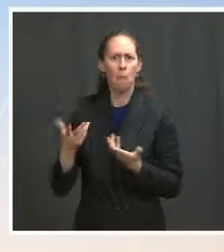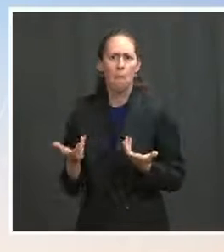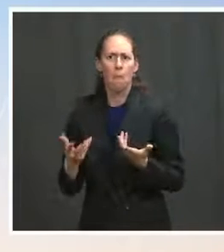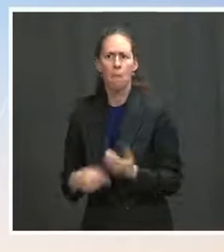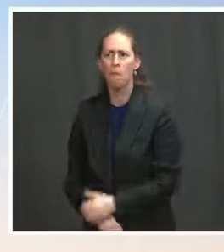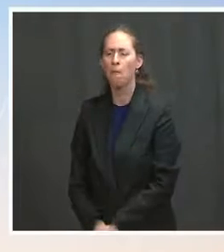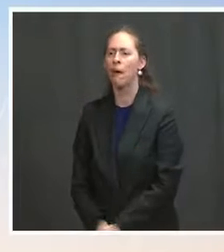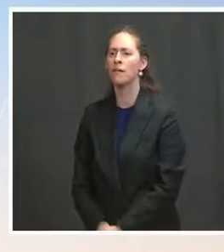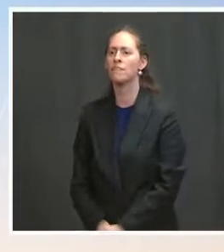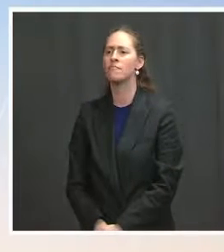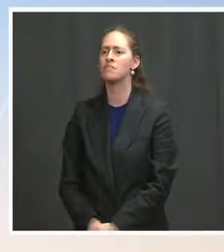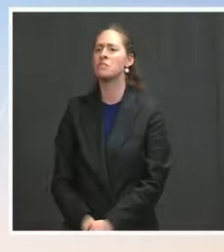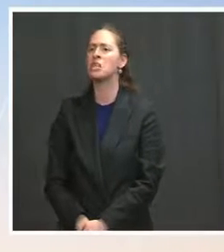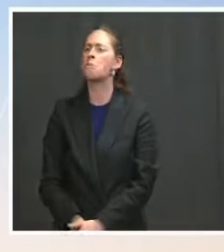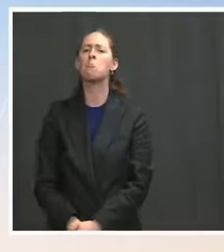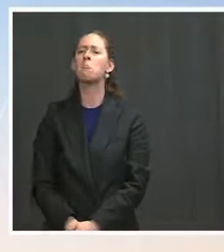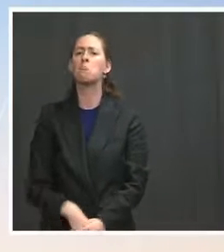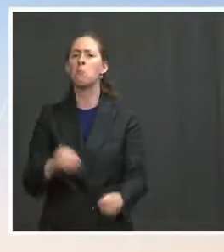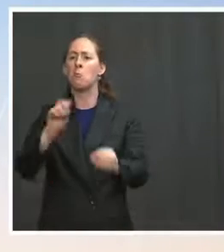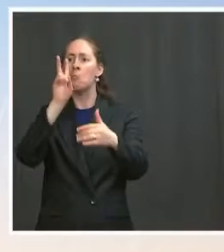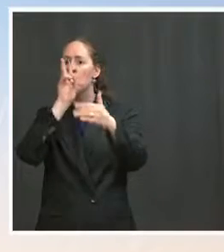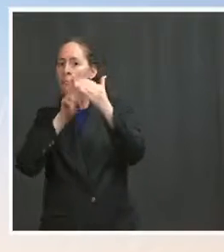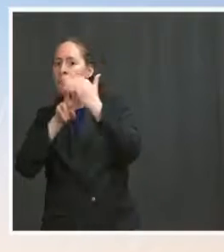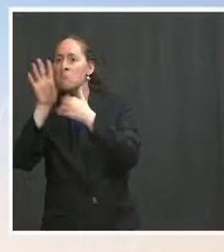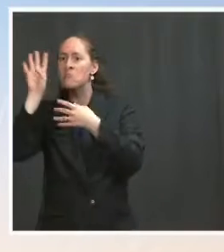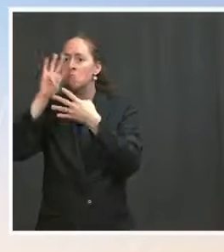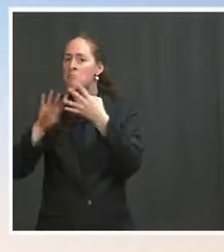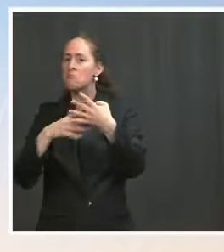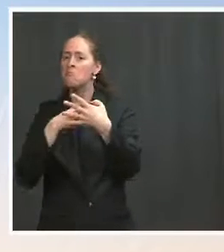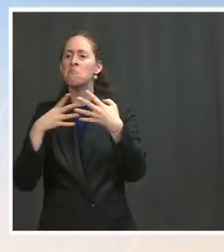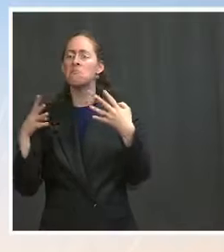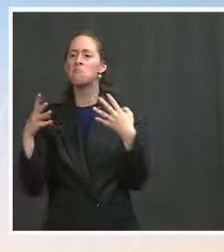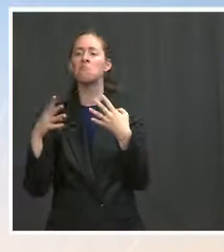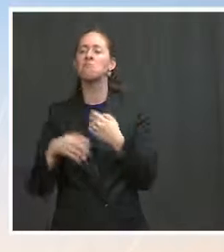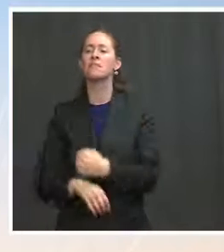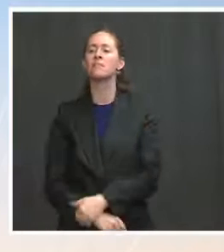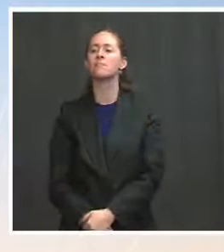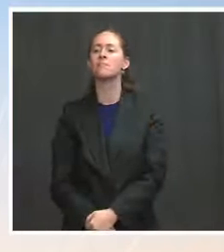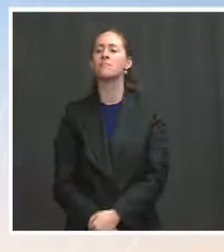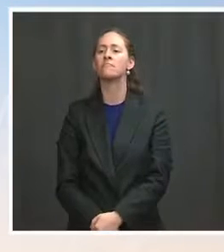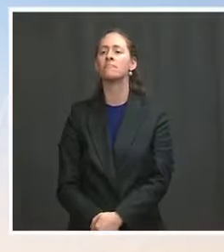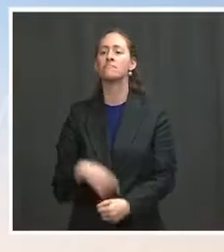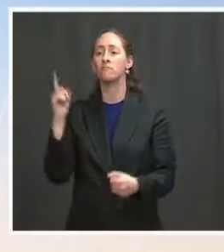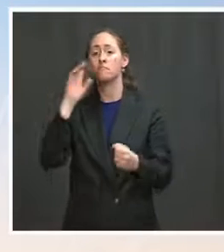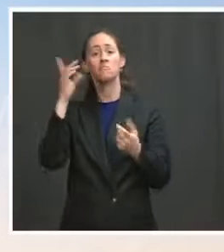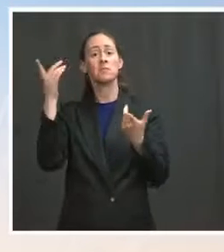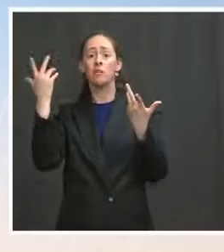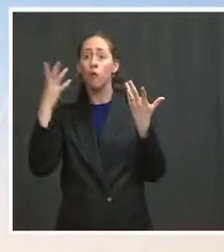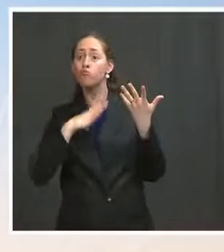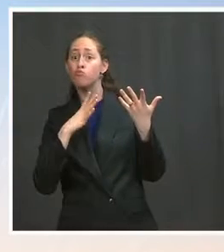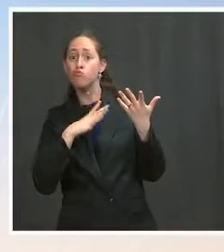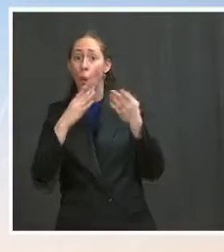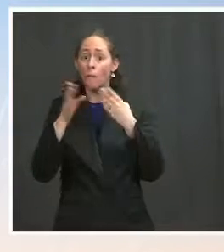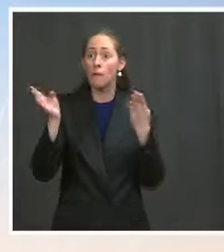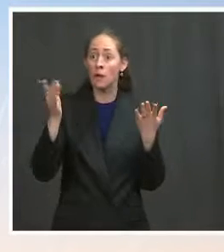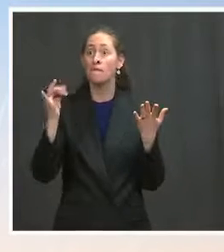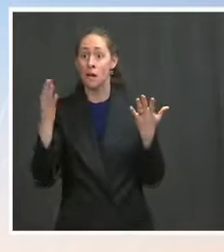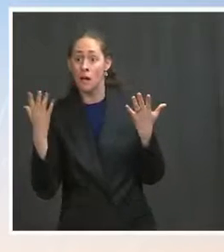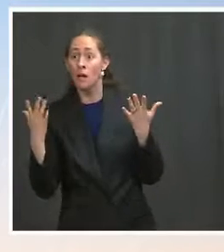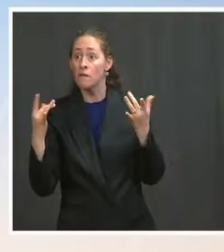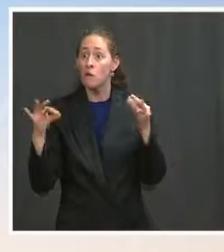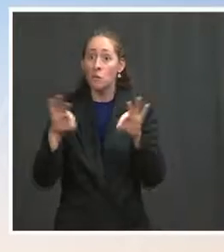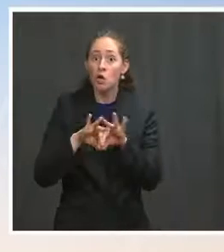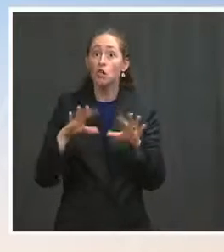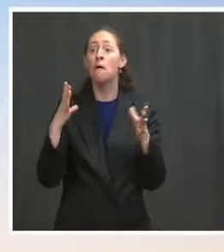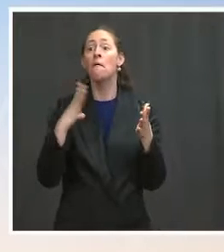the president has said, the vice president said back in March she'd be open to visiting the border, and if it's constructive and moves the ball forward for the president to visit it, I'm sure he